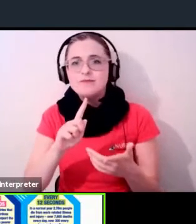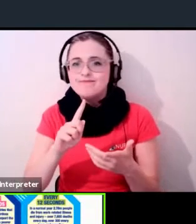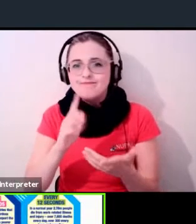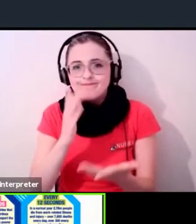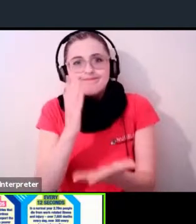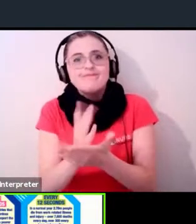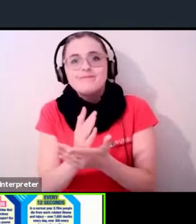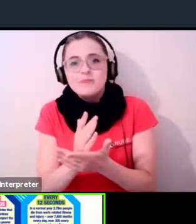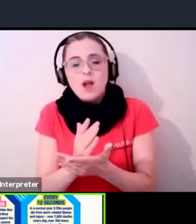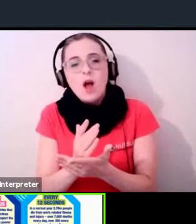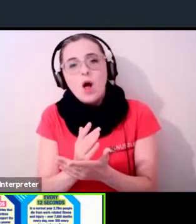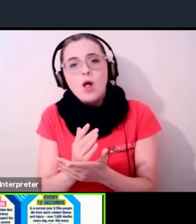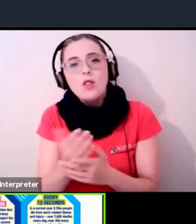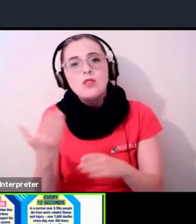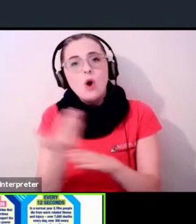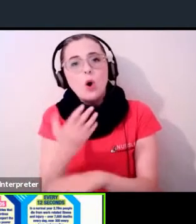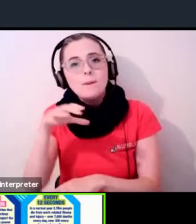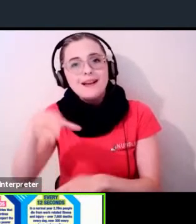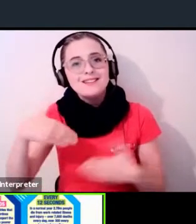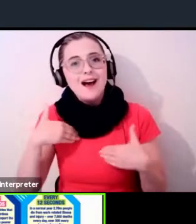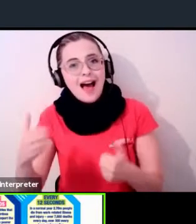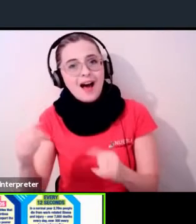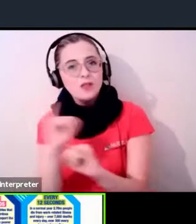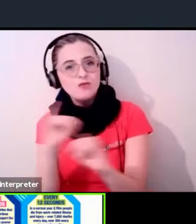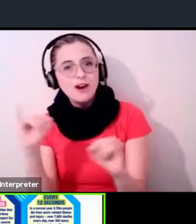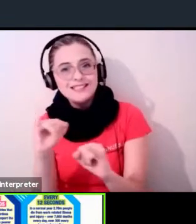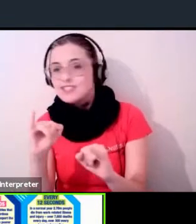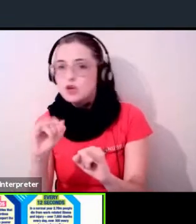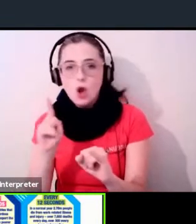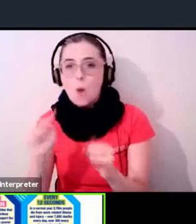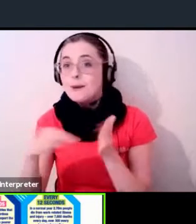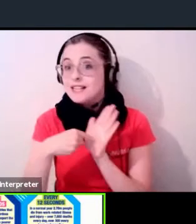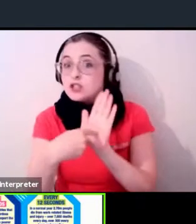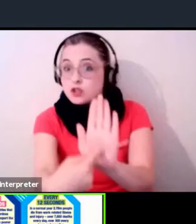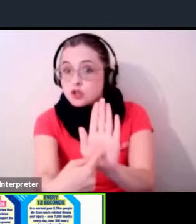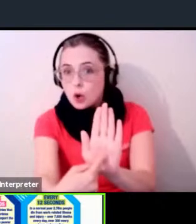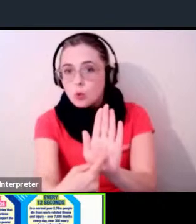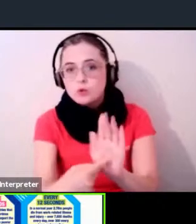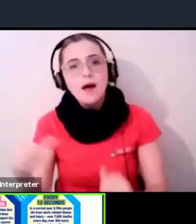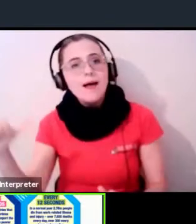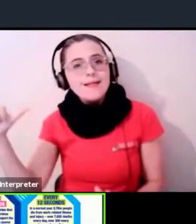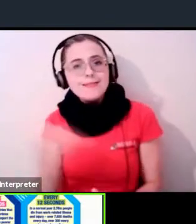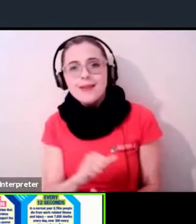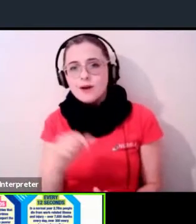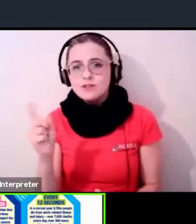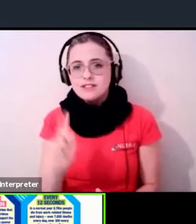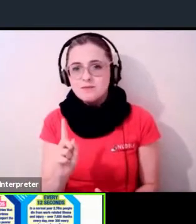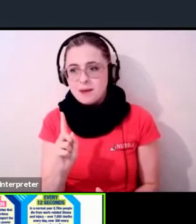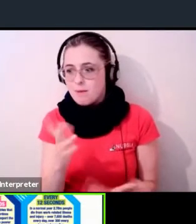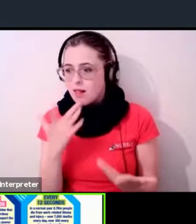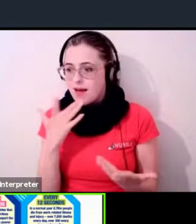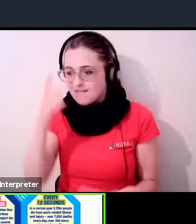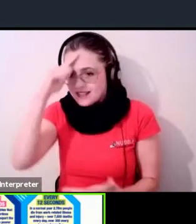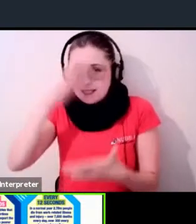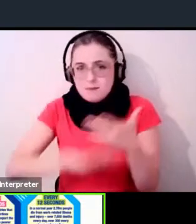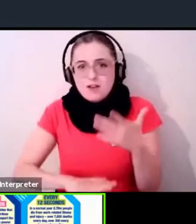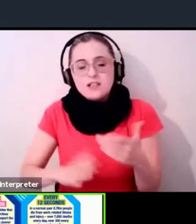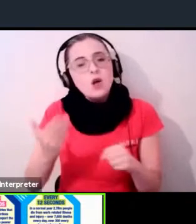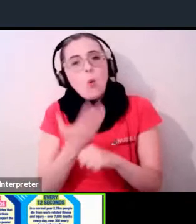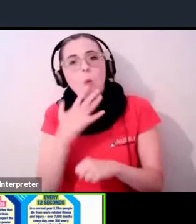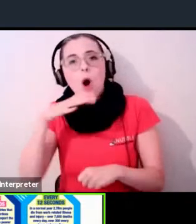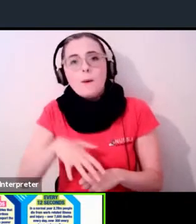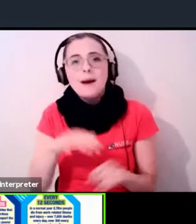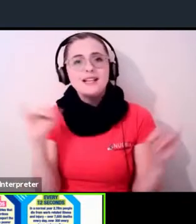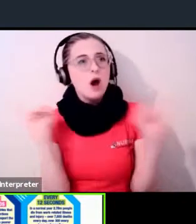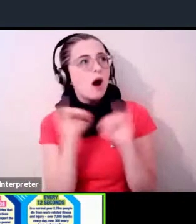it. Hundreds of thousands of workers have found themselves at the epicentre of a workplace catastrophe. Not just those in